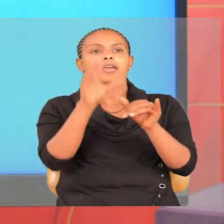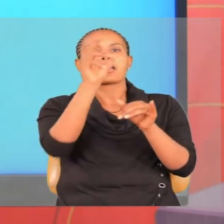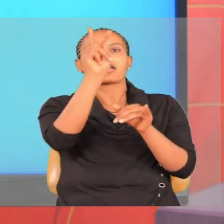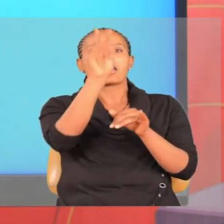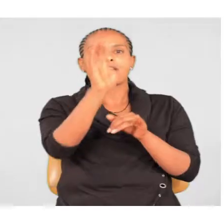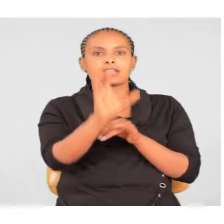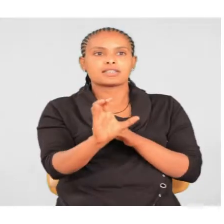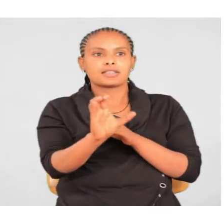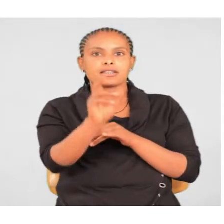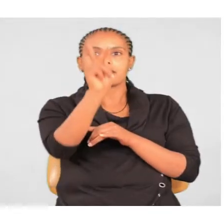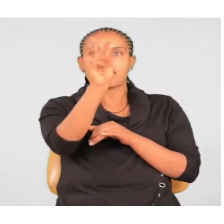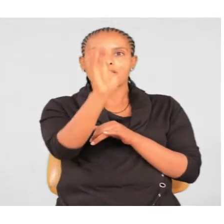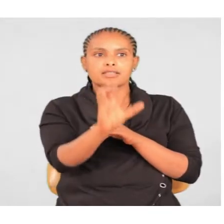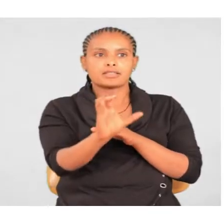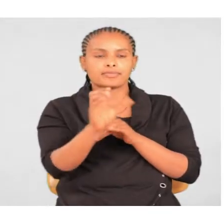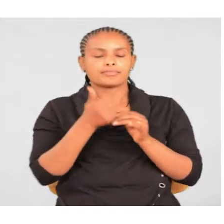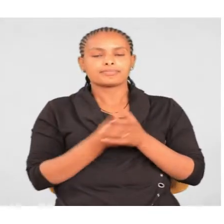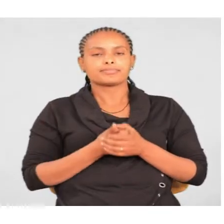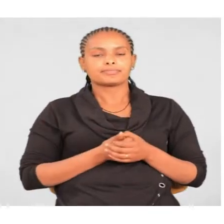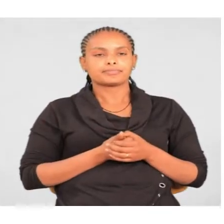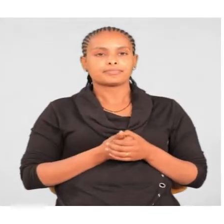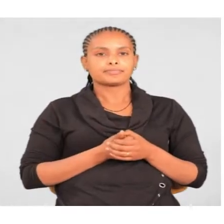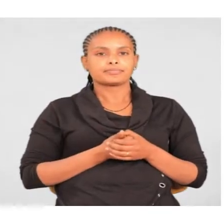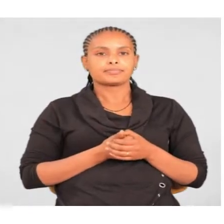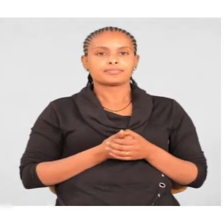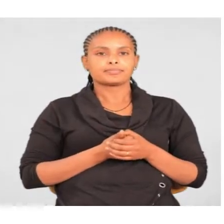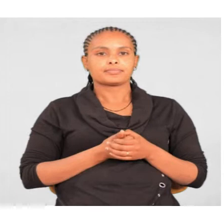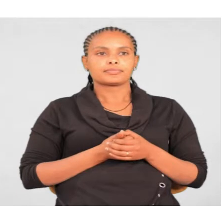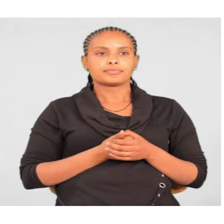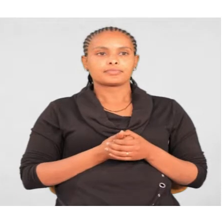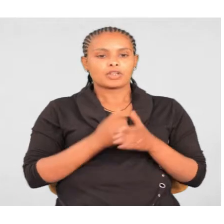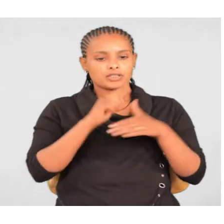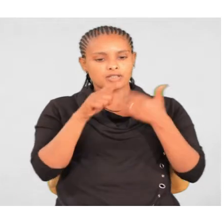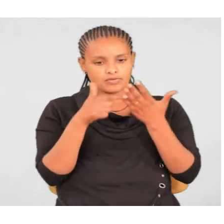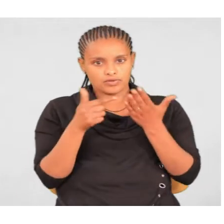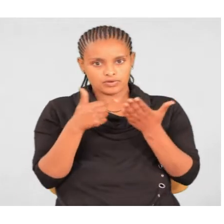Kc equal Kc.